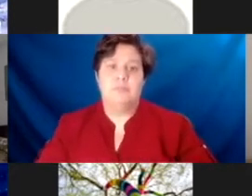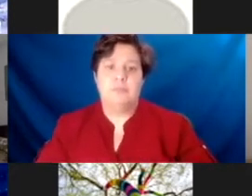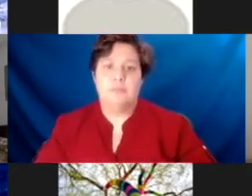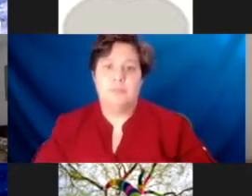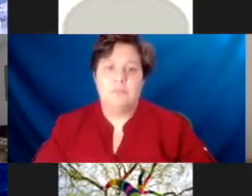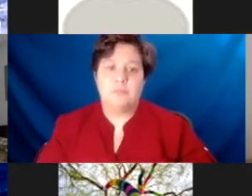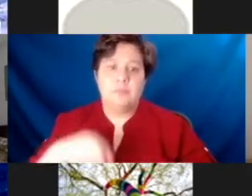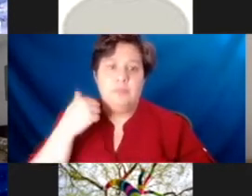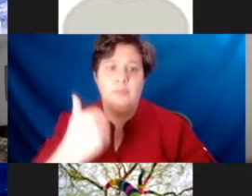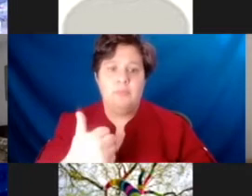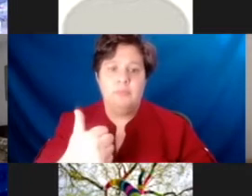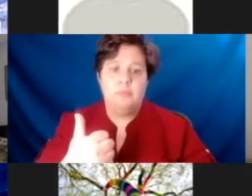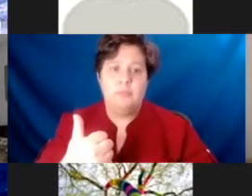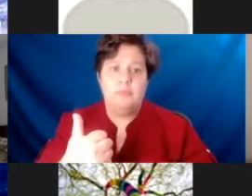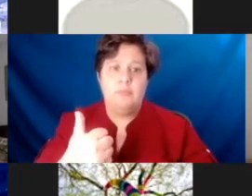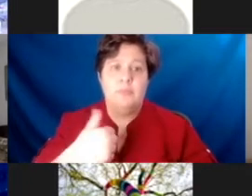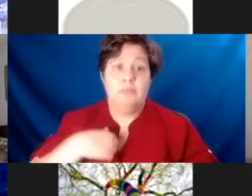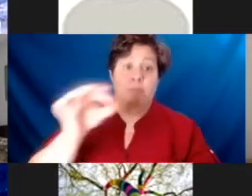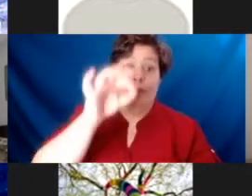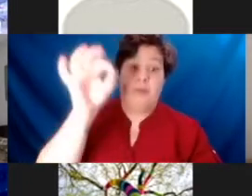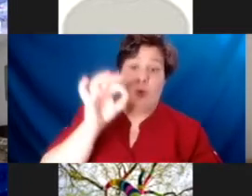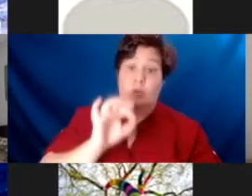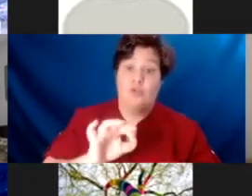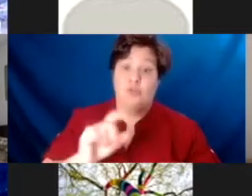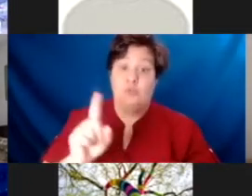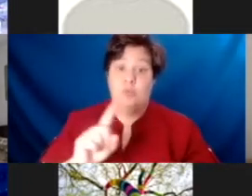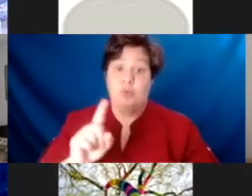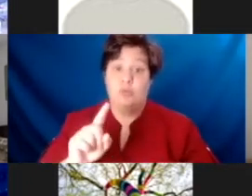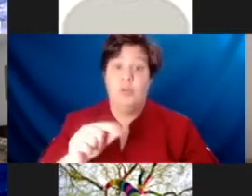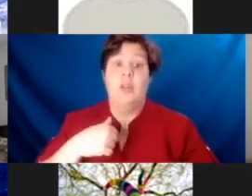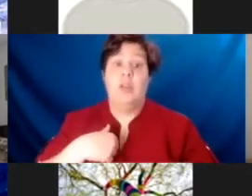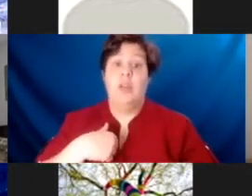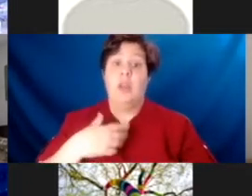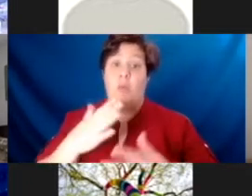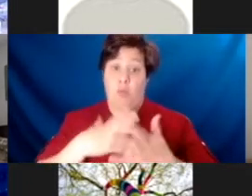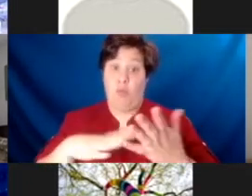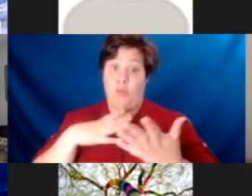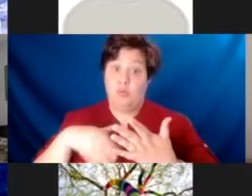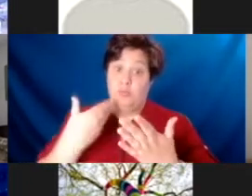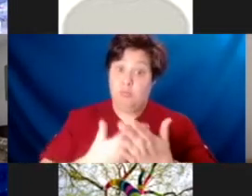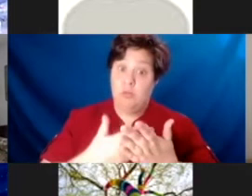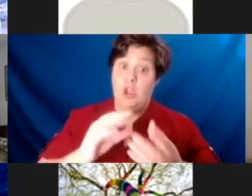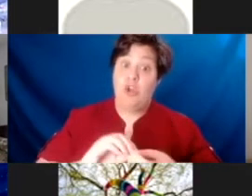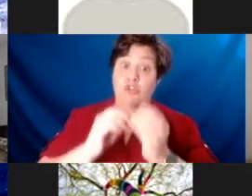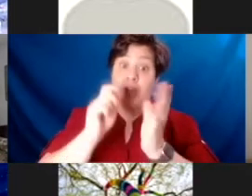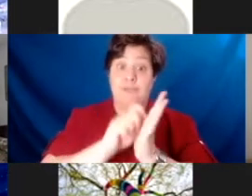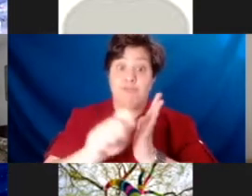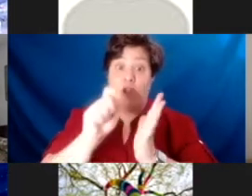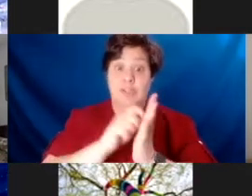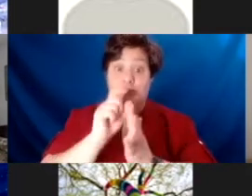Oh yeah, hi. My question is that I'd be keen to submit a creative writing themed project